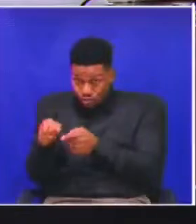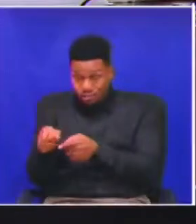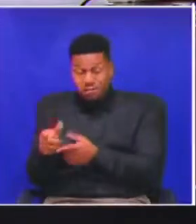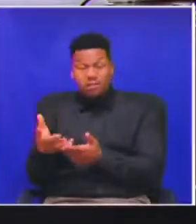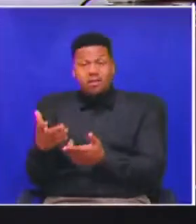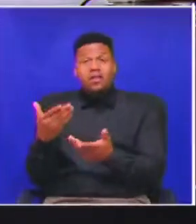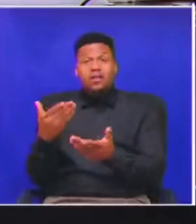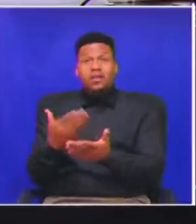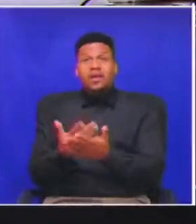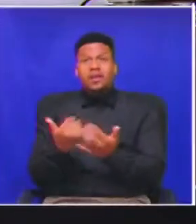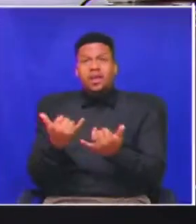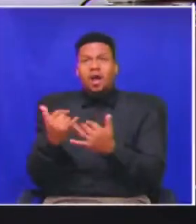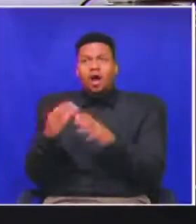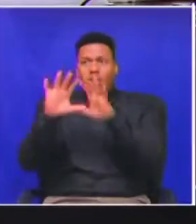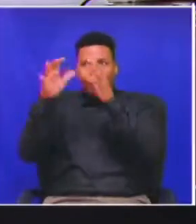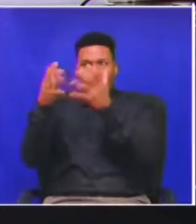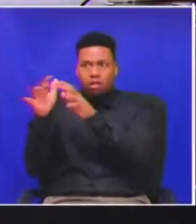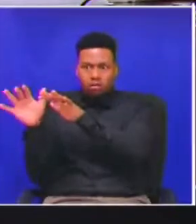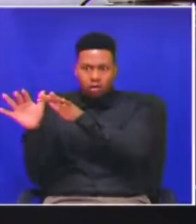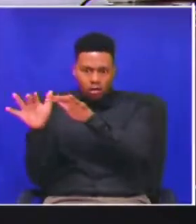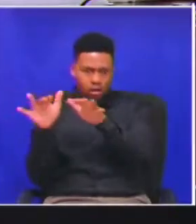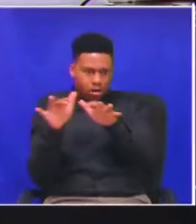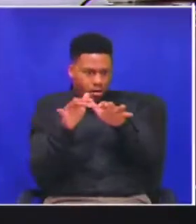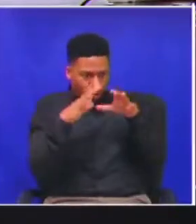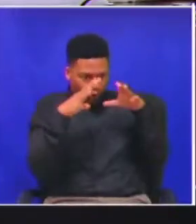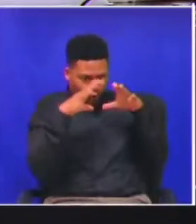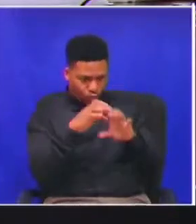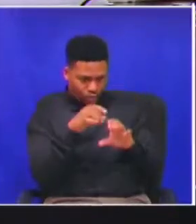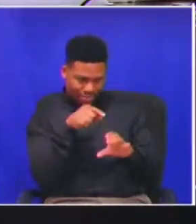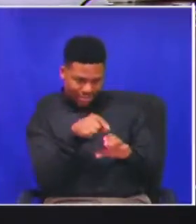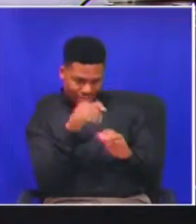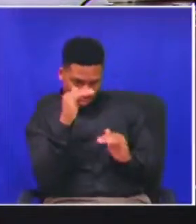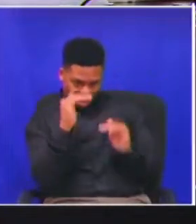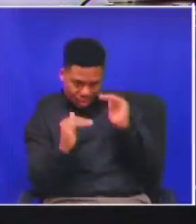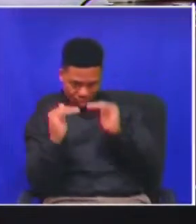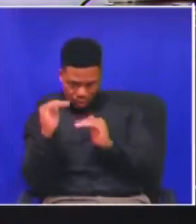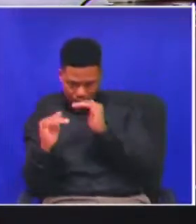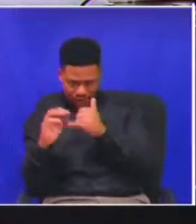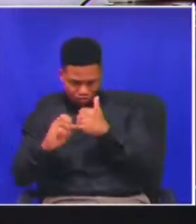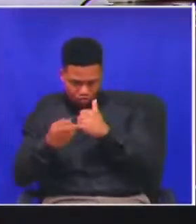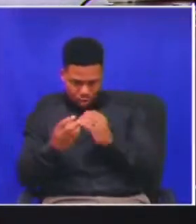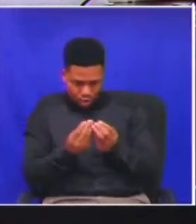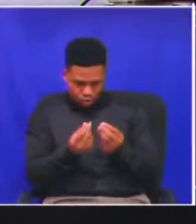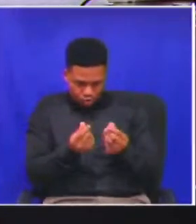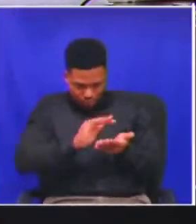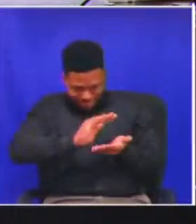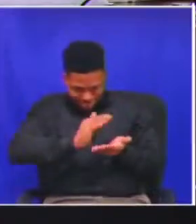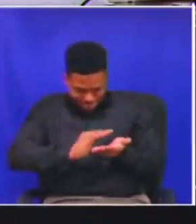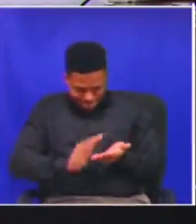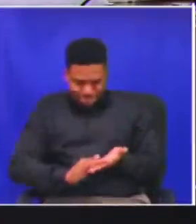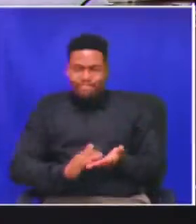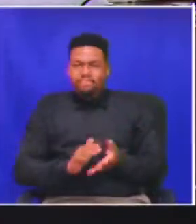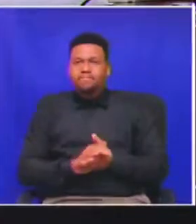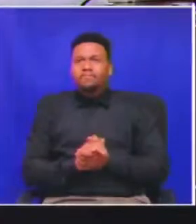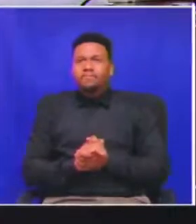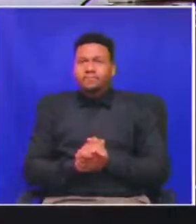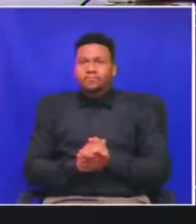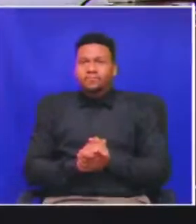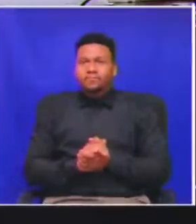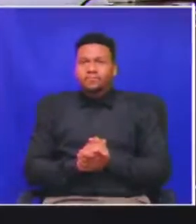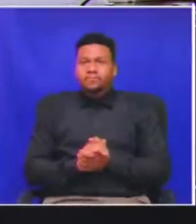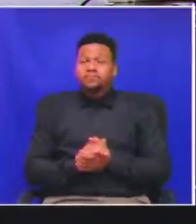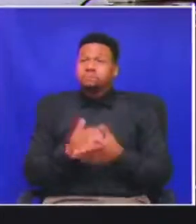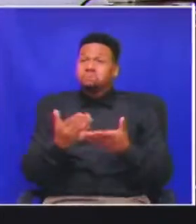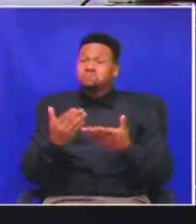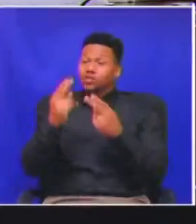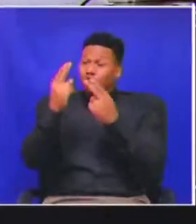on inequality and how we should take steps to reduce inequality. So, Honorable